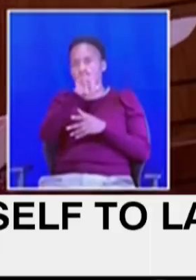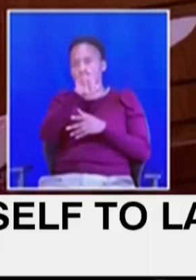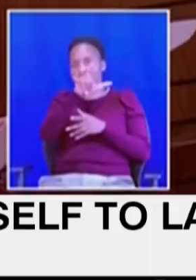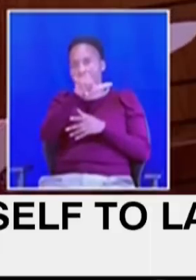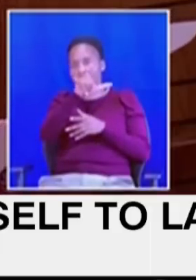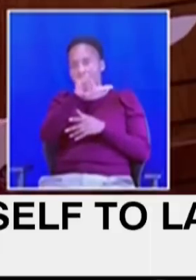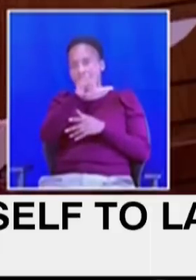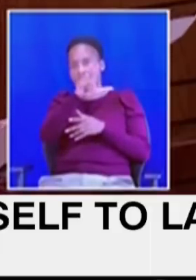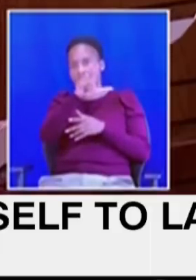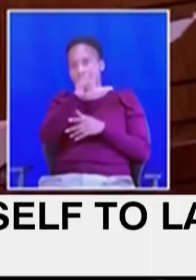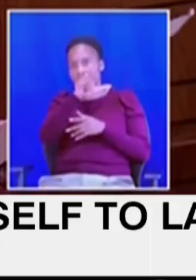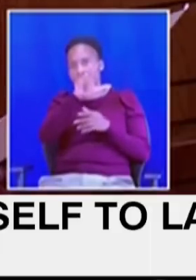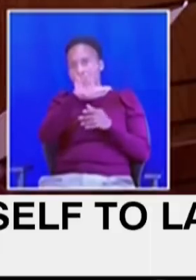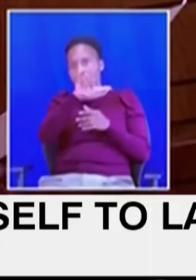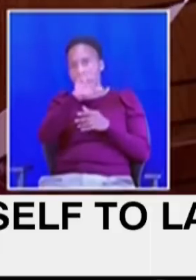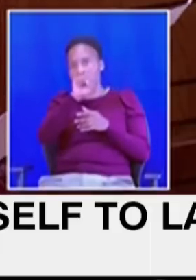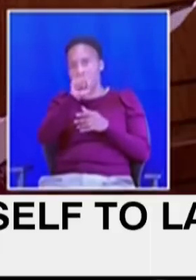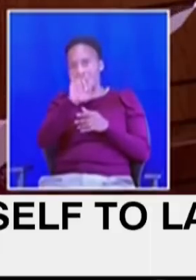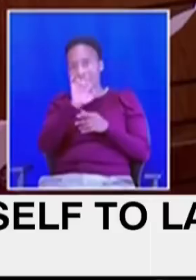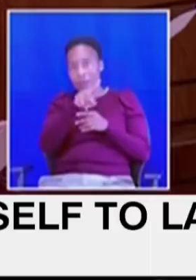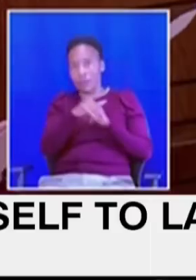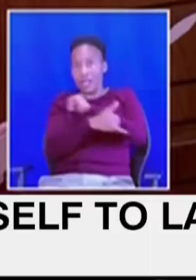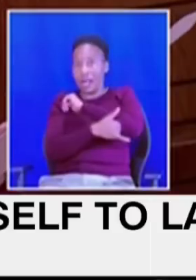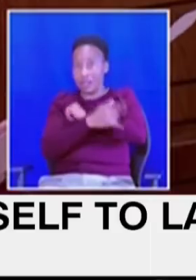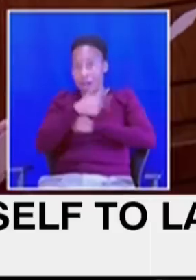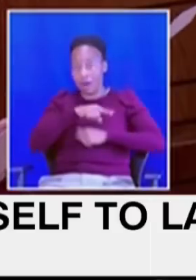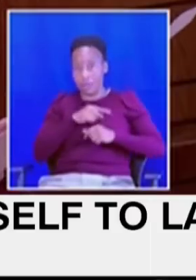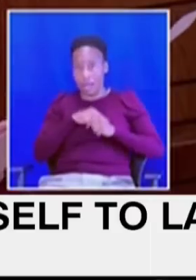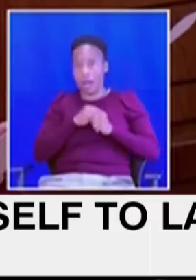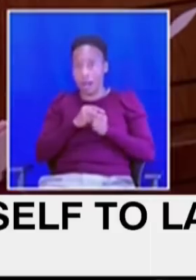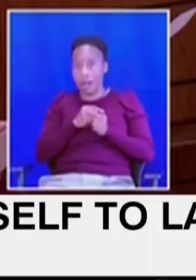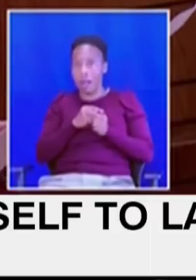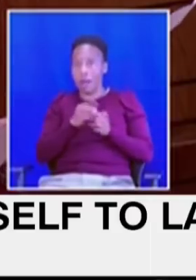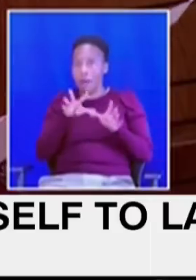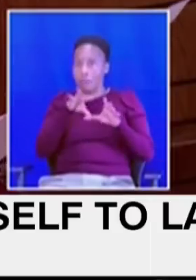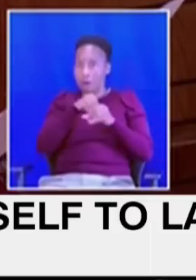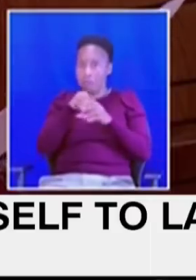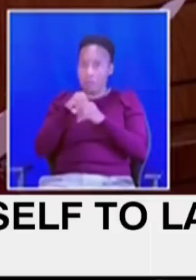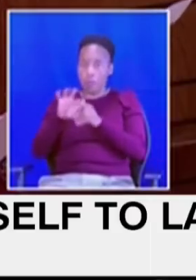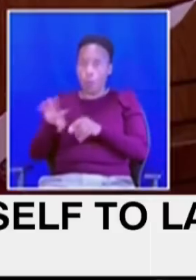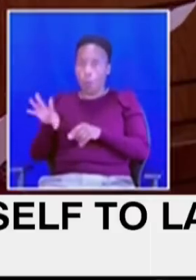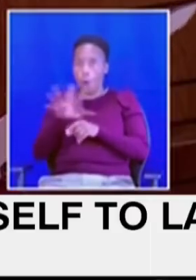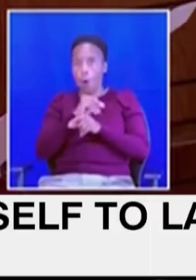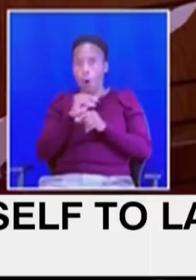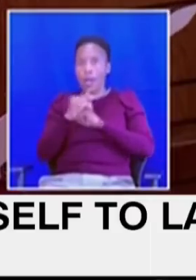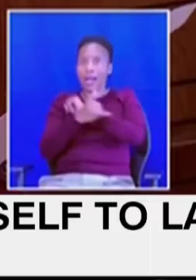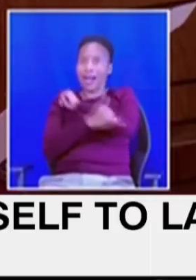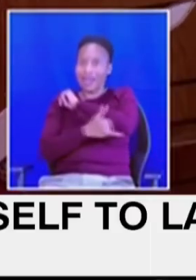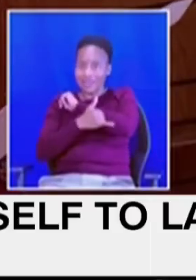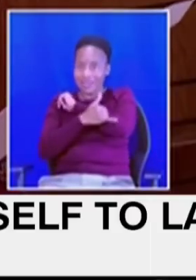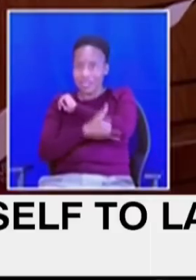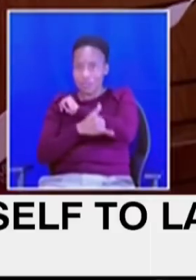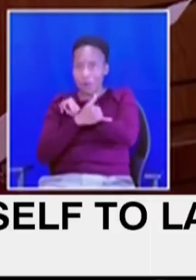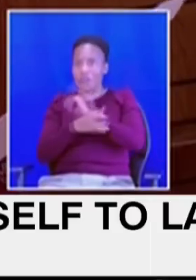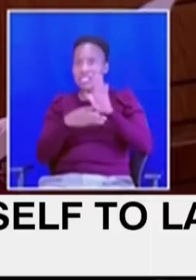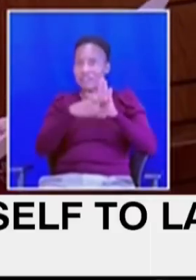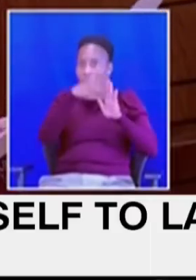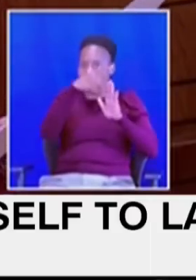of countries should apply all countries of the world, developed and